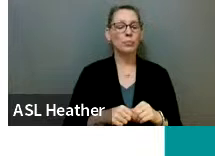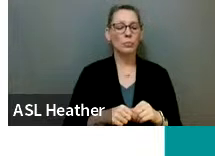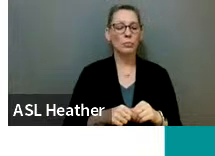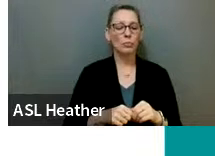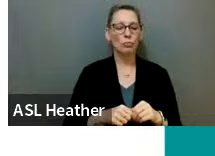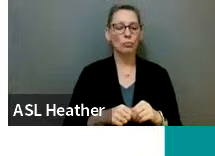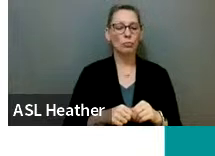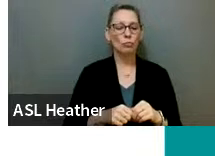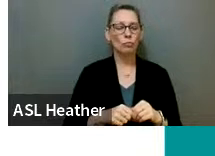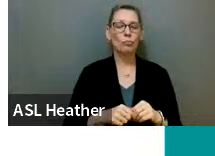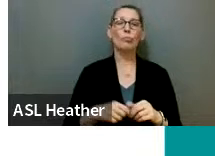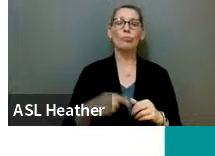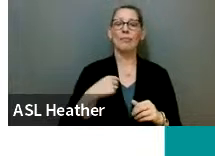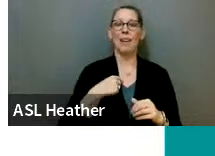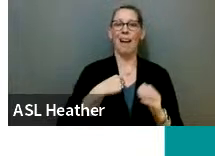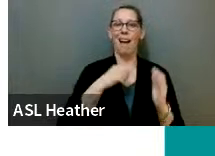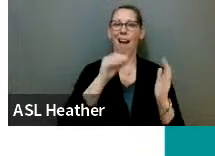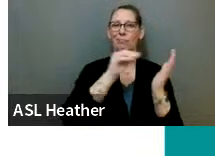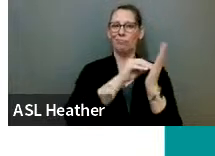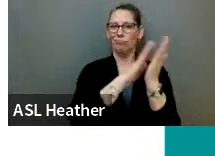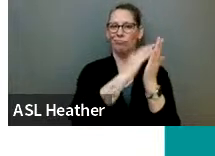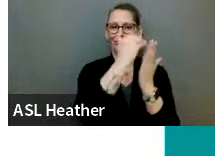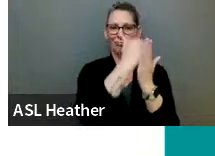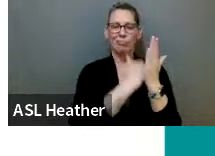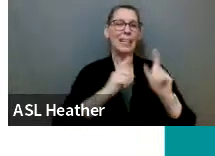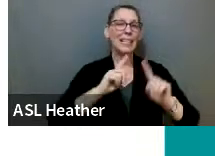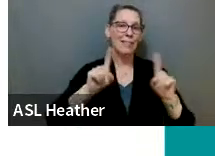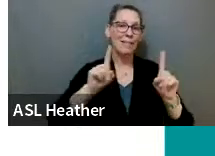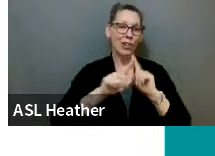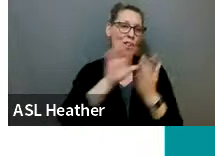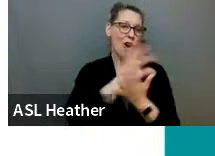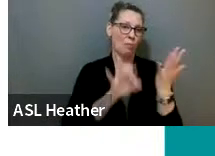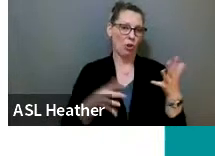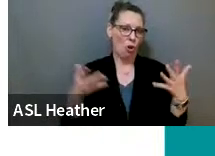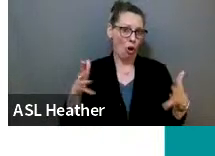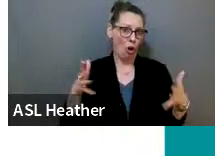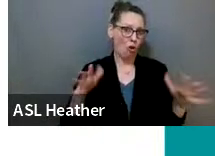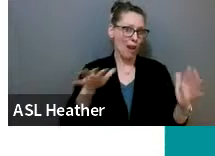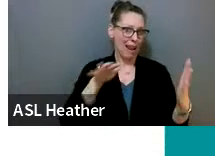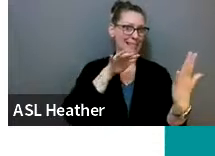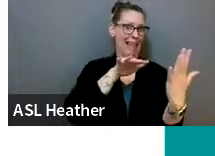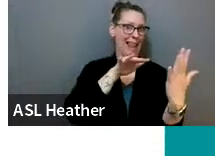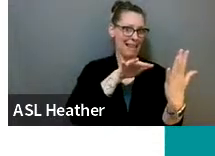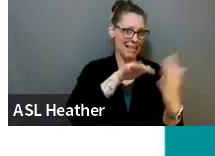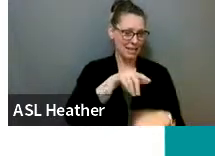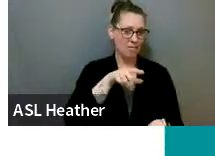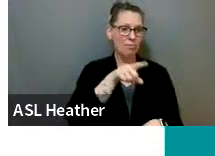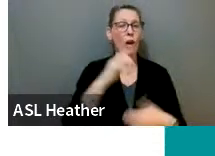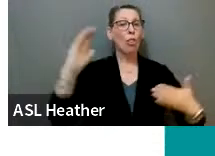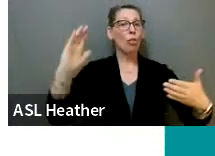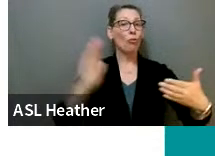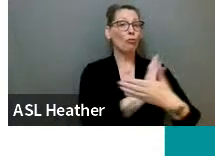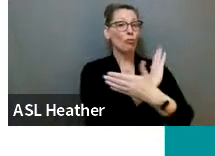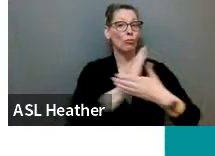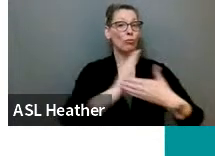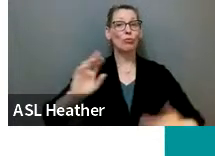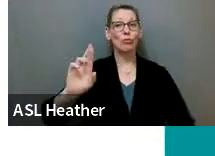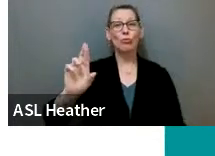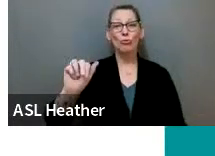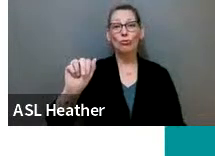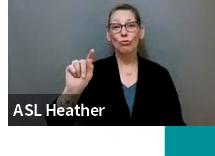I list here some of the different options that have been studied. So there's the range of rates that we have